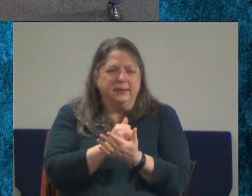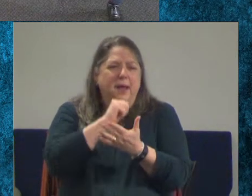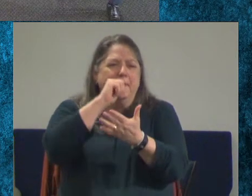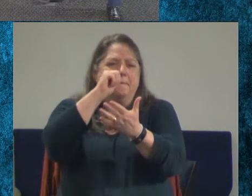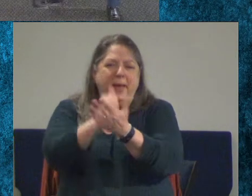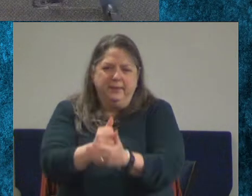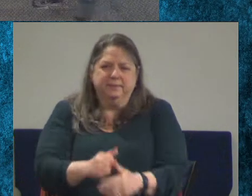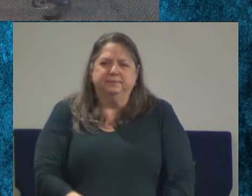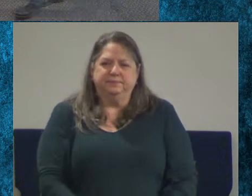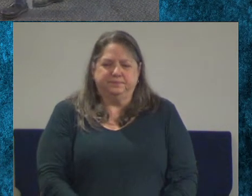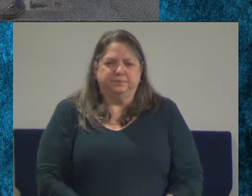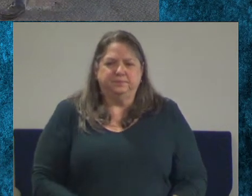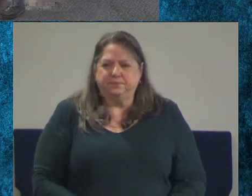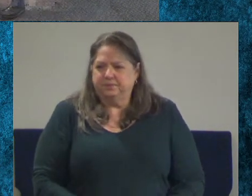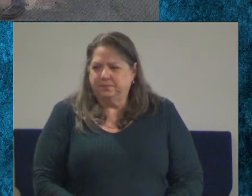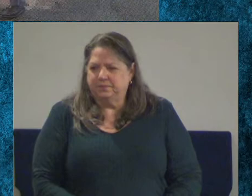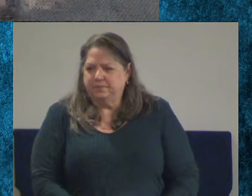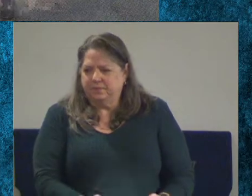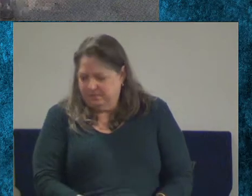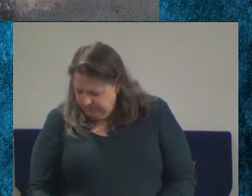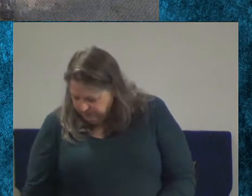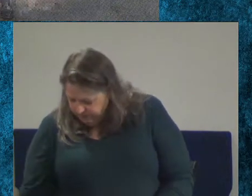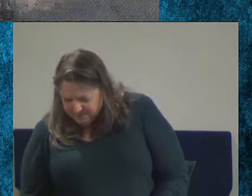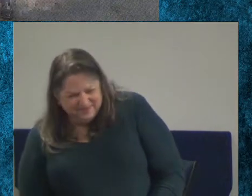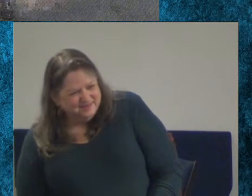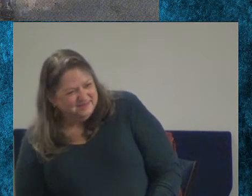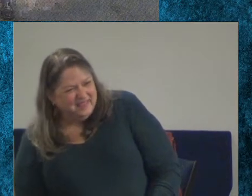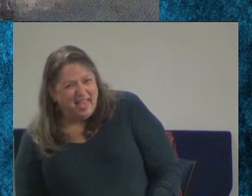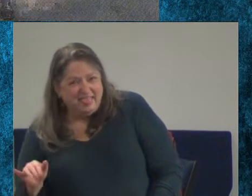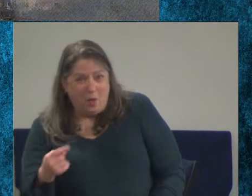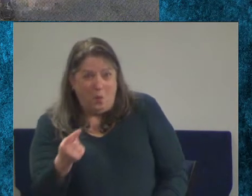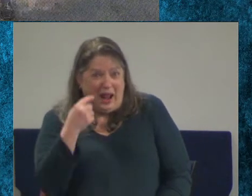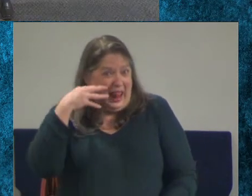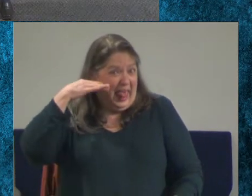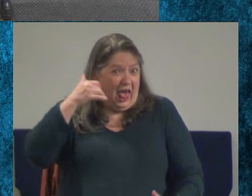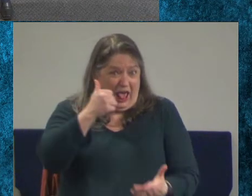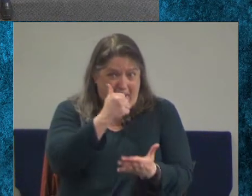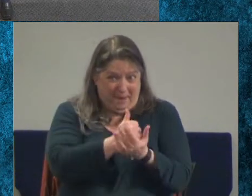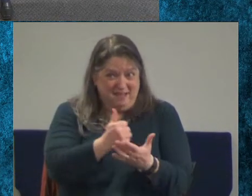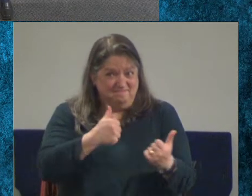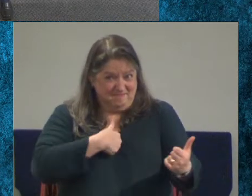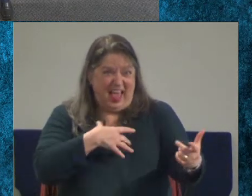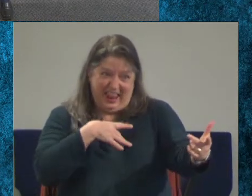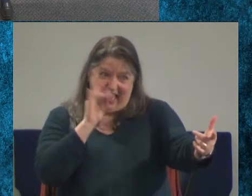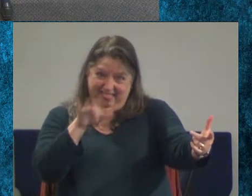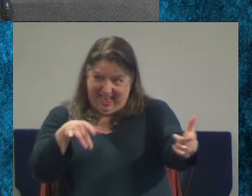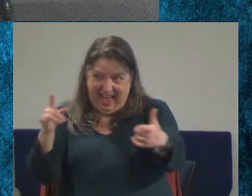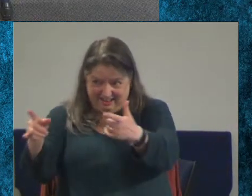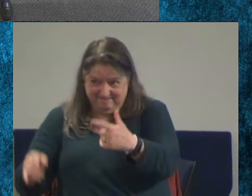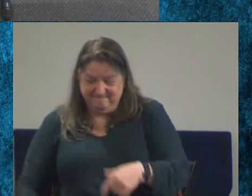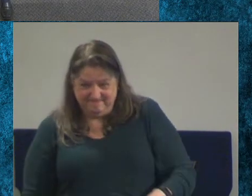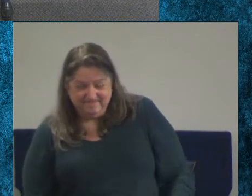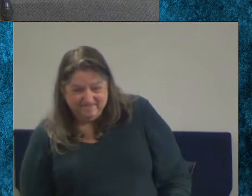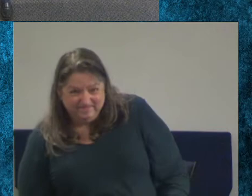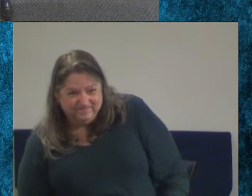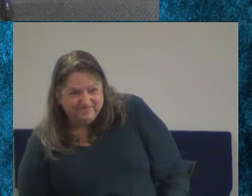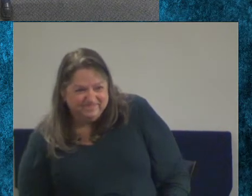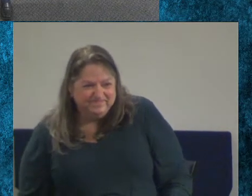amen. Amen. That was a loud amen there. I'm okay with loud amens.